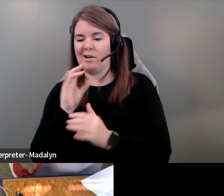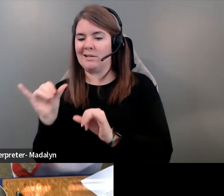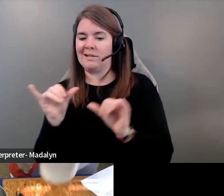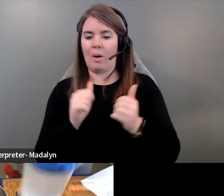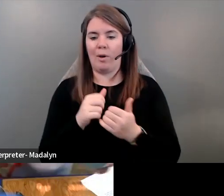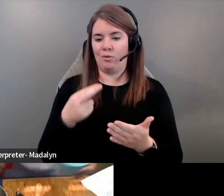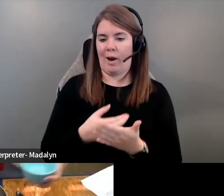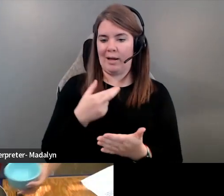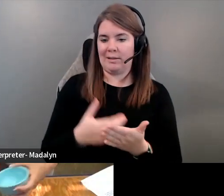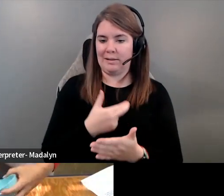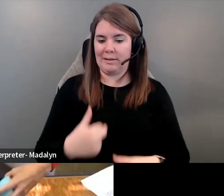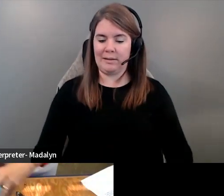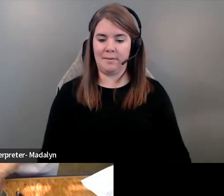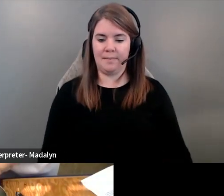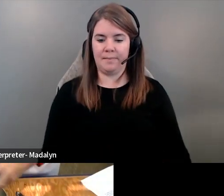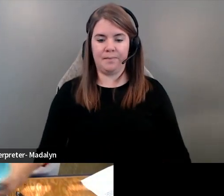Another cup.